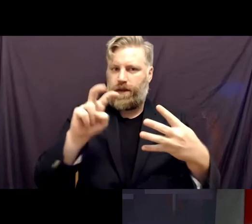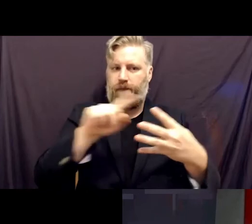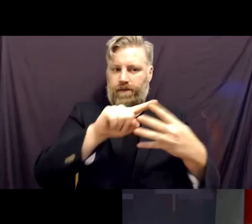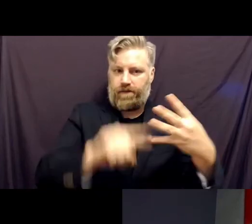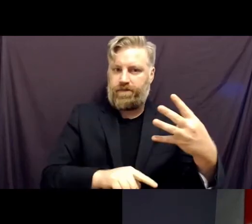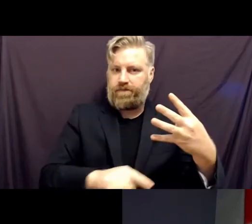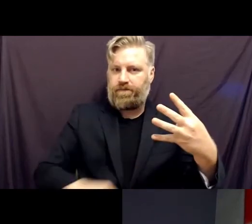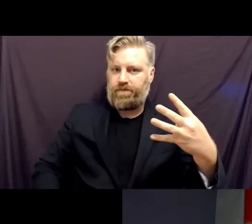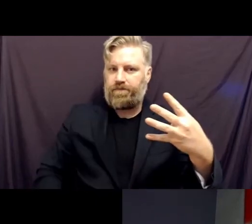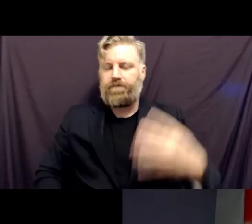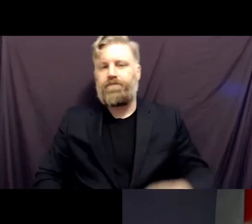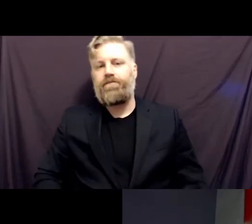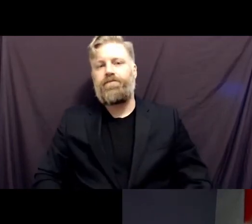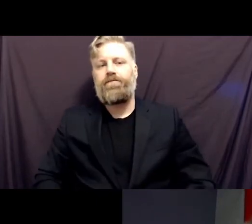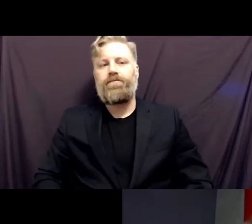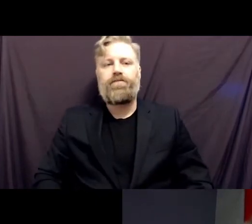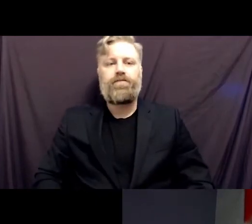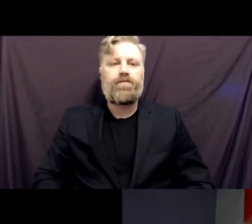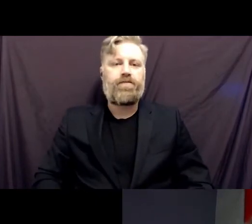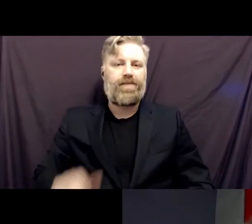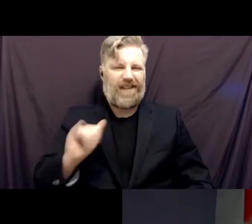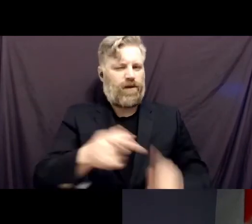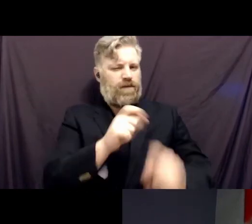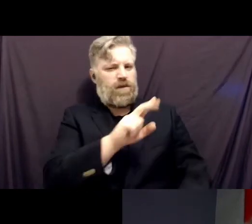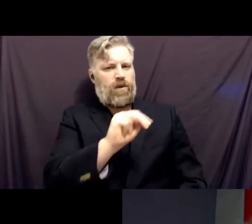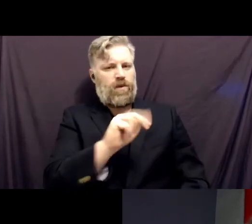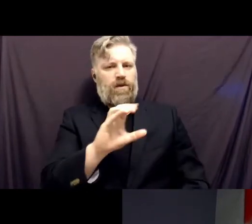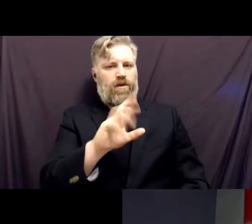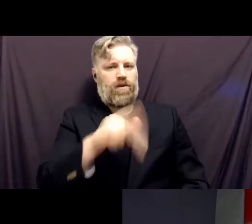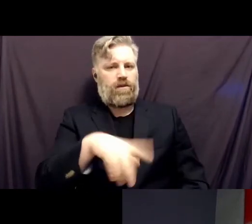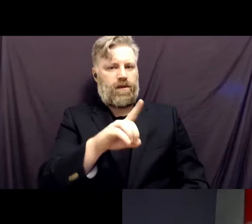key topics of the UN CRPD, that is employment,